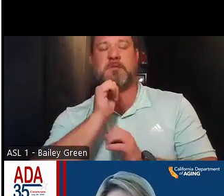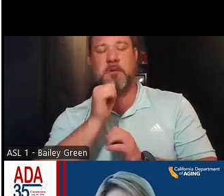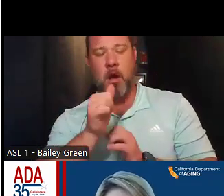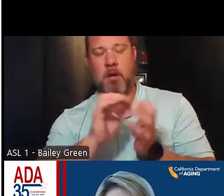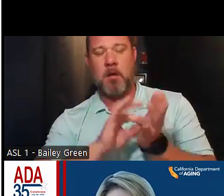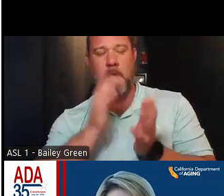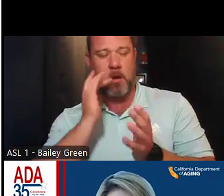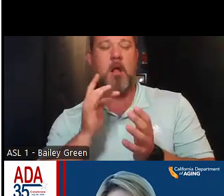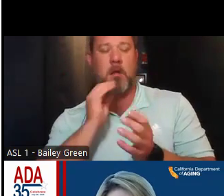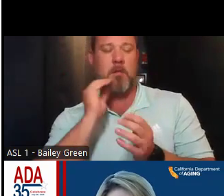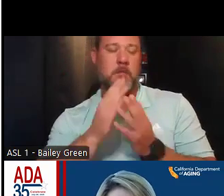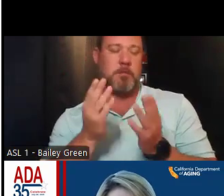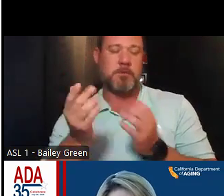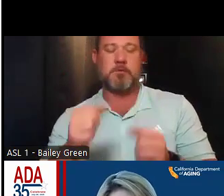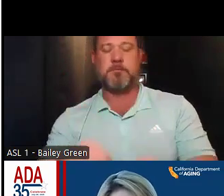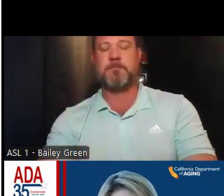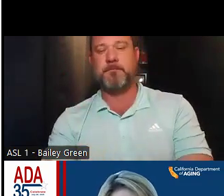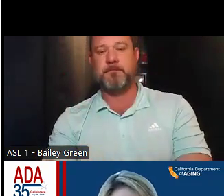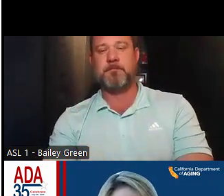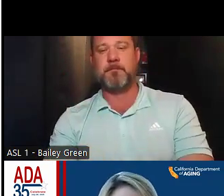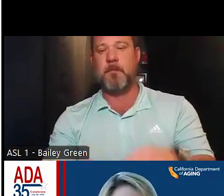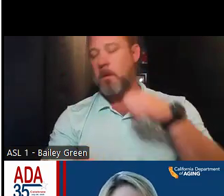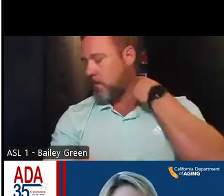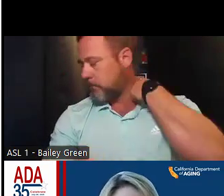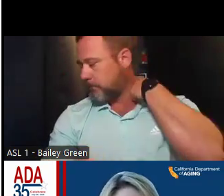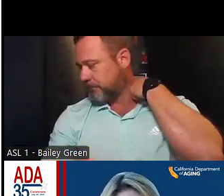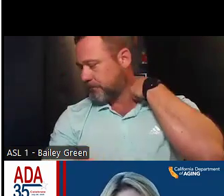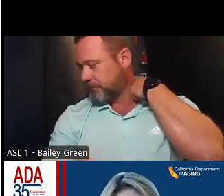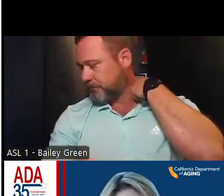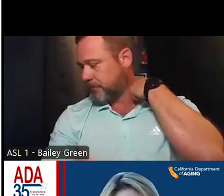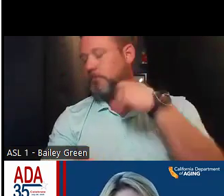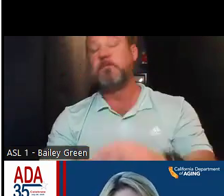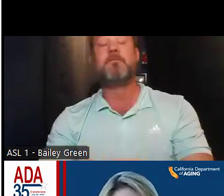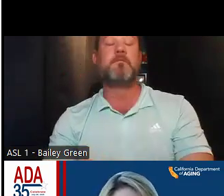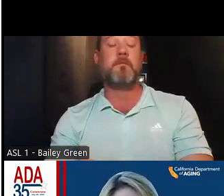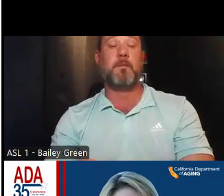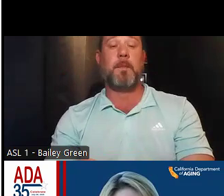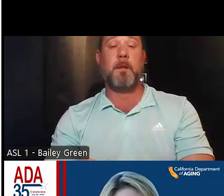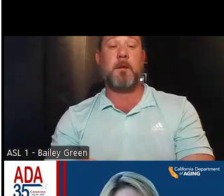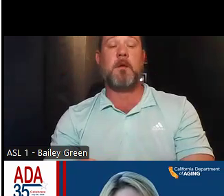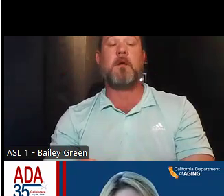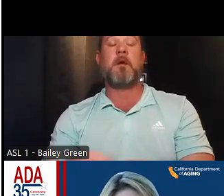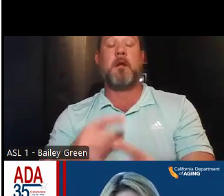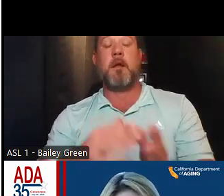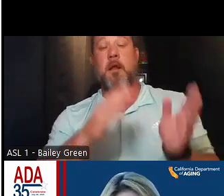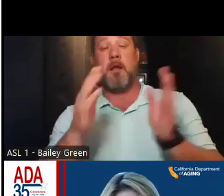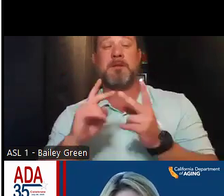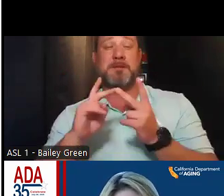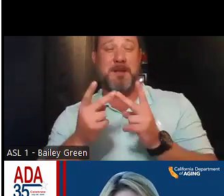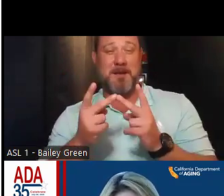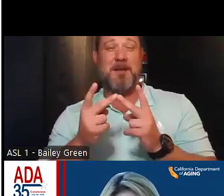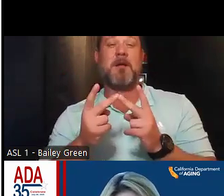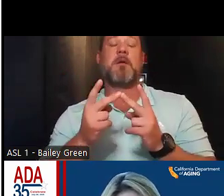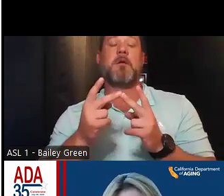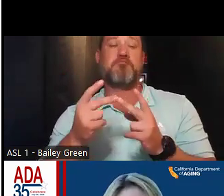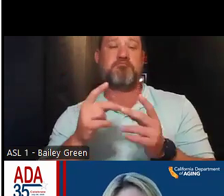non-Medi-Cal home and community-based services in California. And then the second part, and the work that we will embark upon over the next year